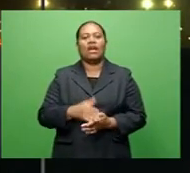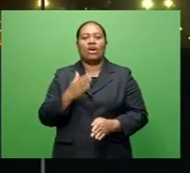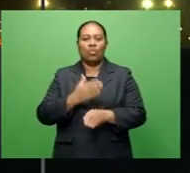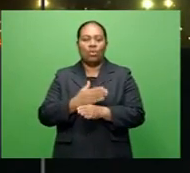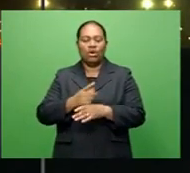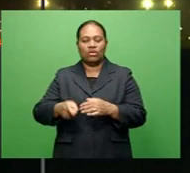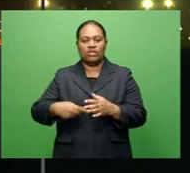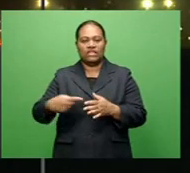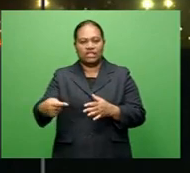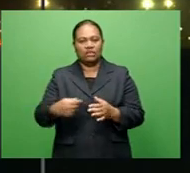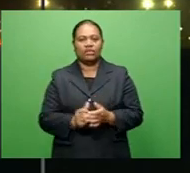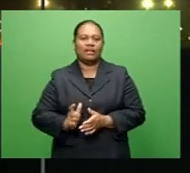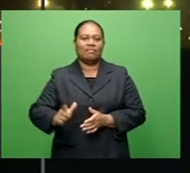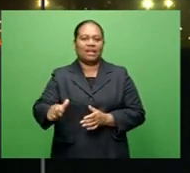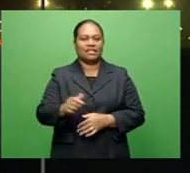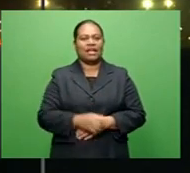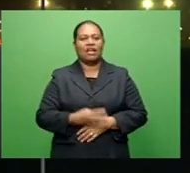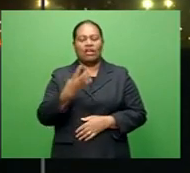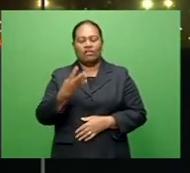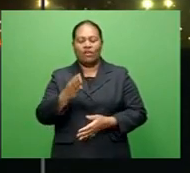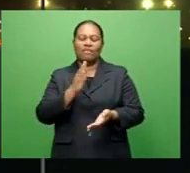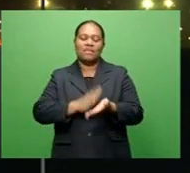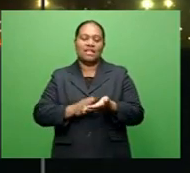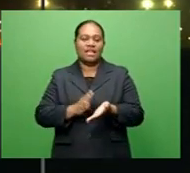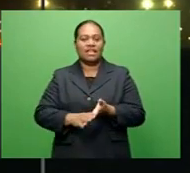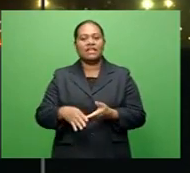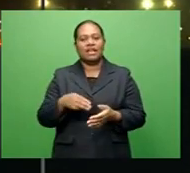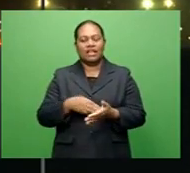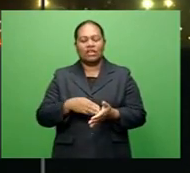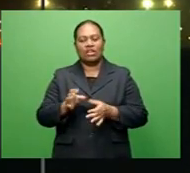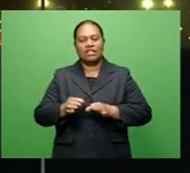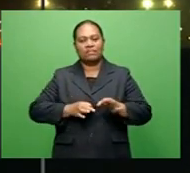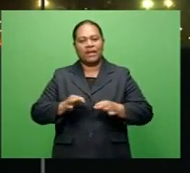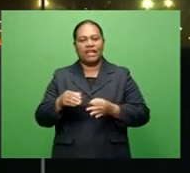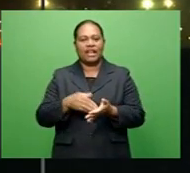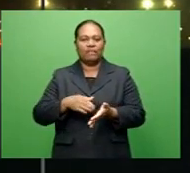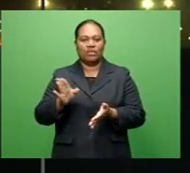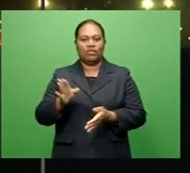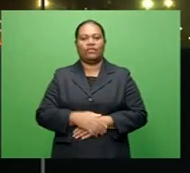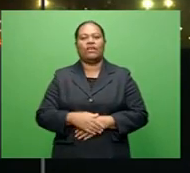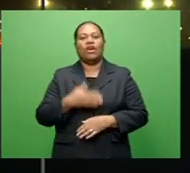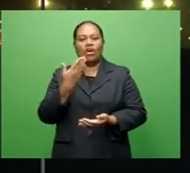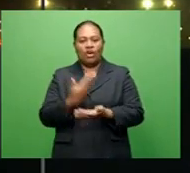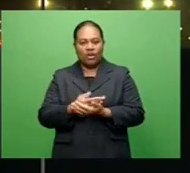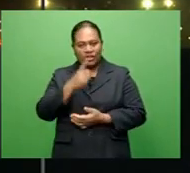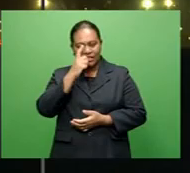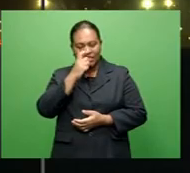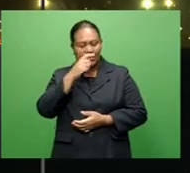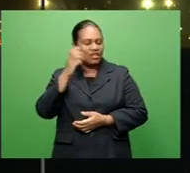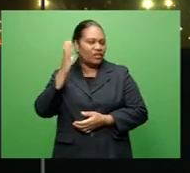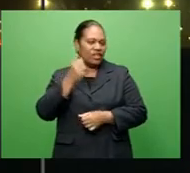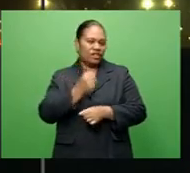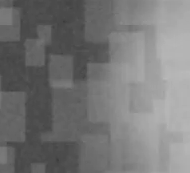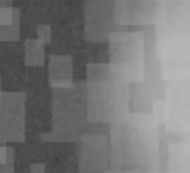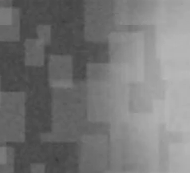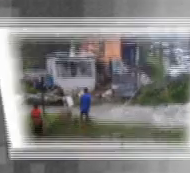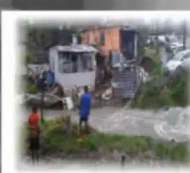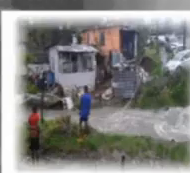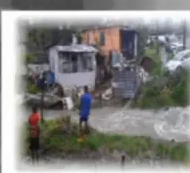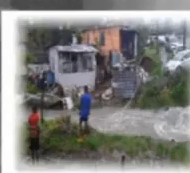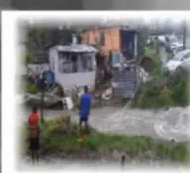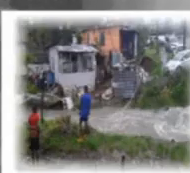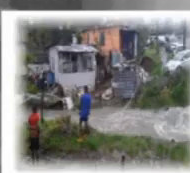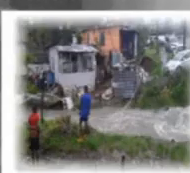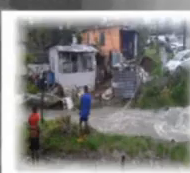million recovery plan approved. For these stories and others, you can tune in daily to our sister radio station Gold FM. To our poll